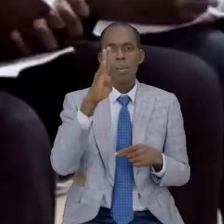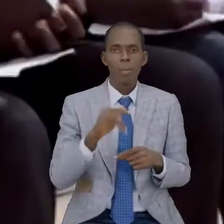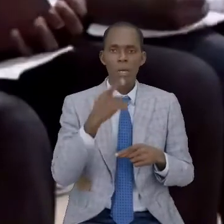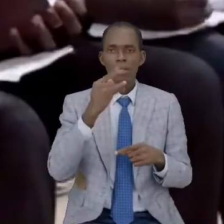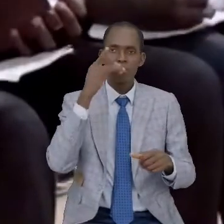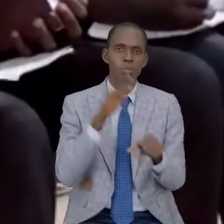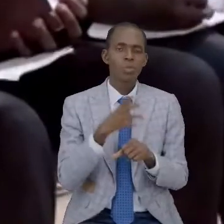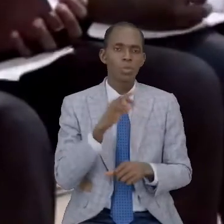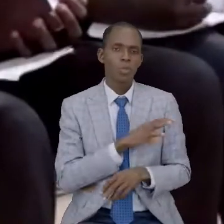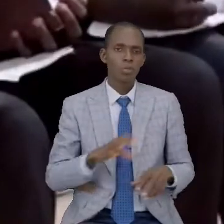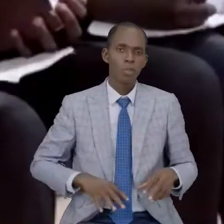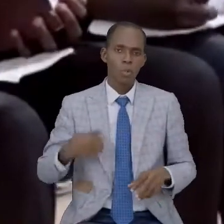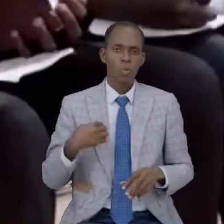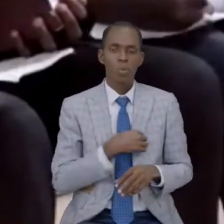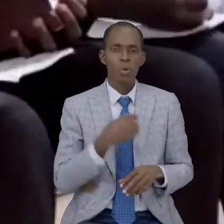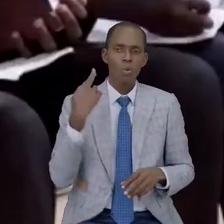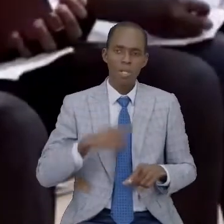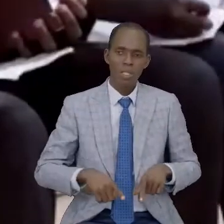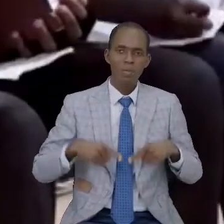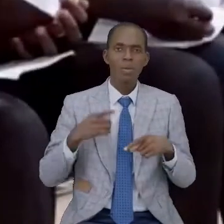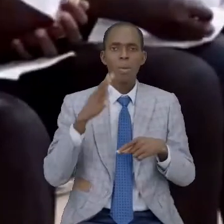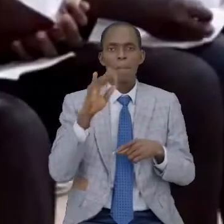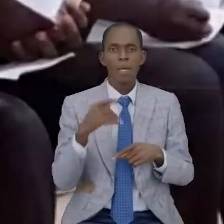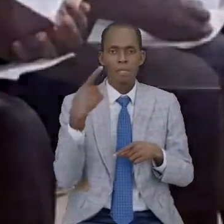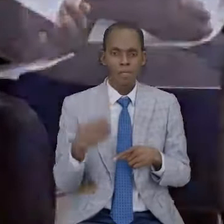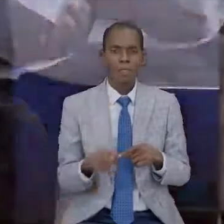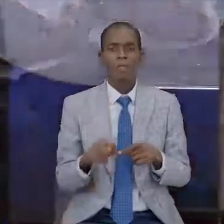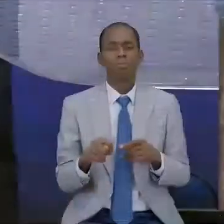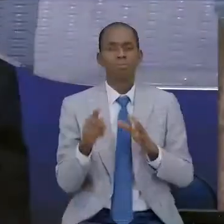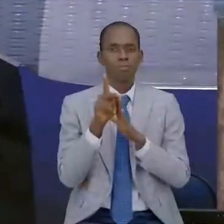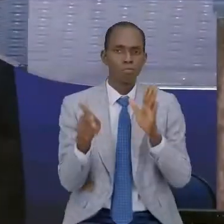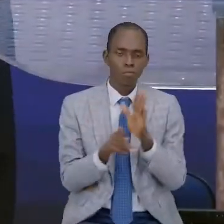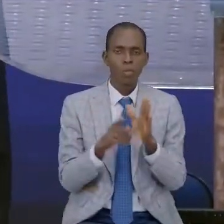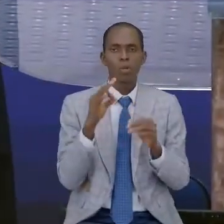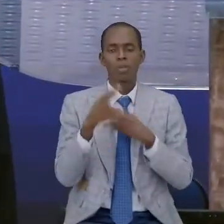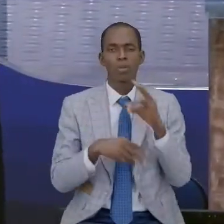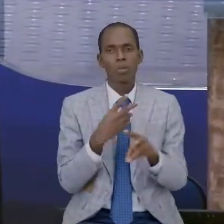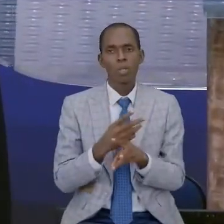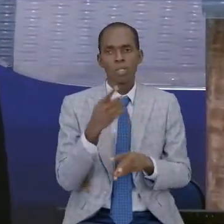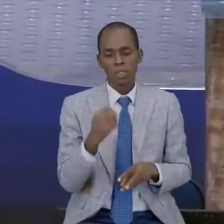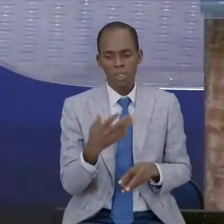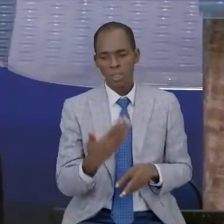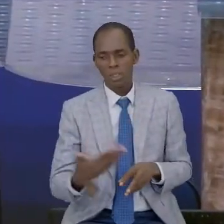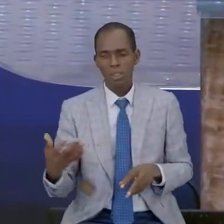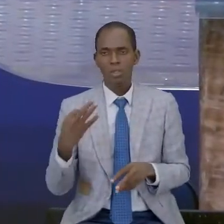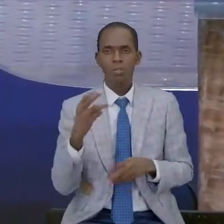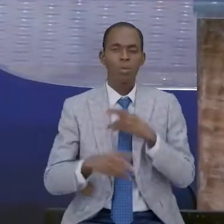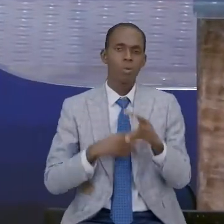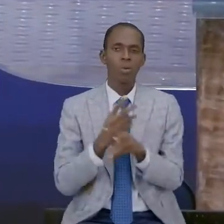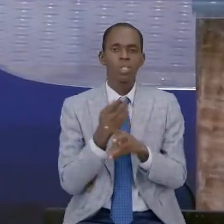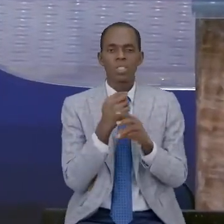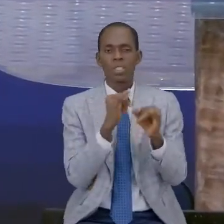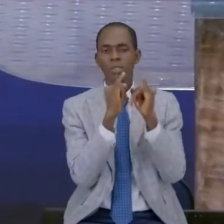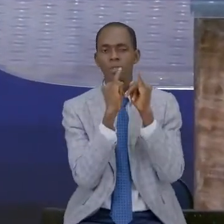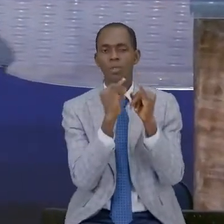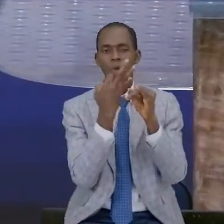of Christ. We were living under the principles of the world, the elements of the world, the instructions of the